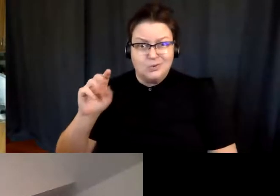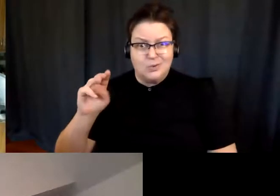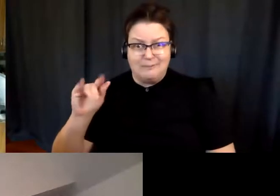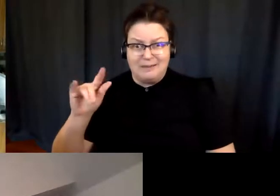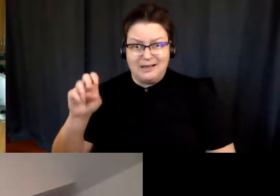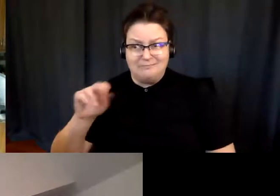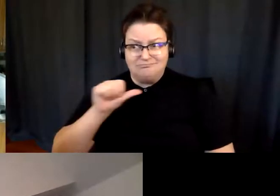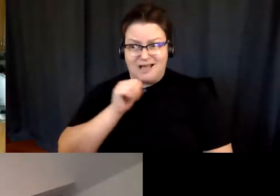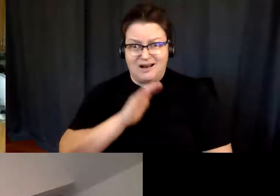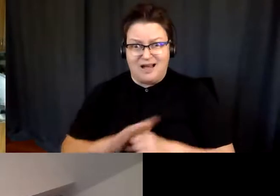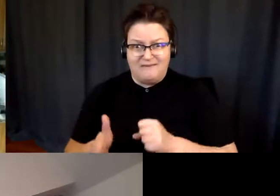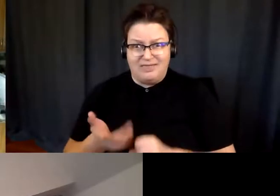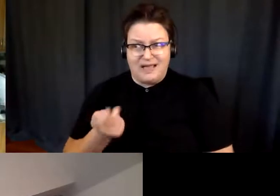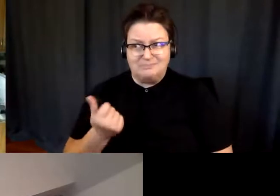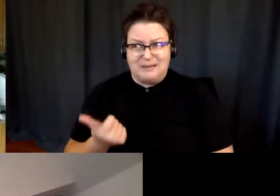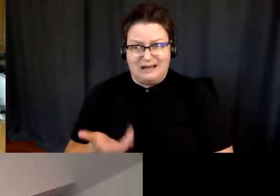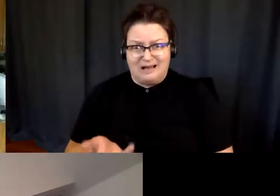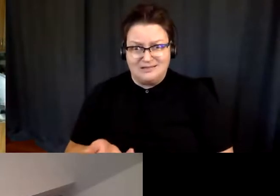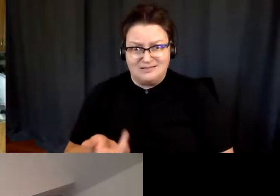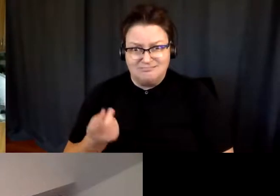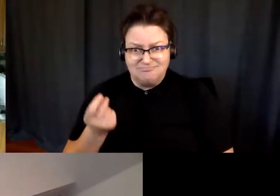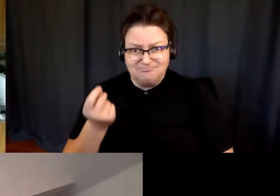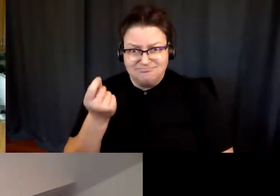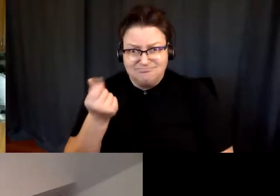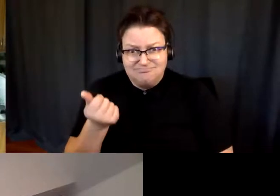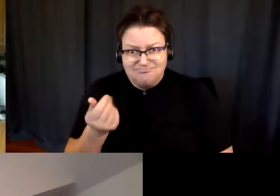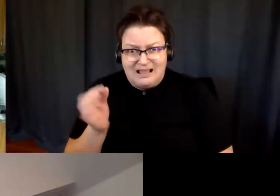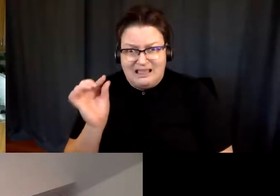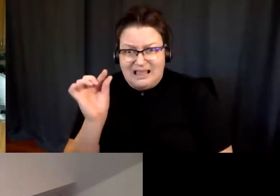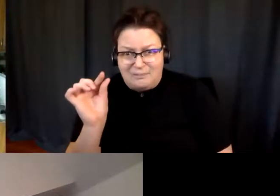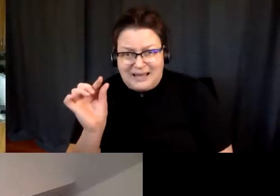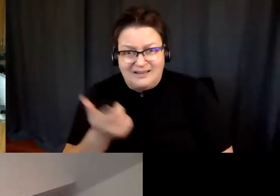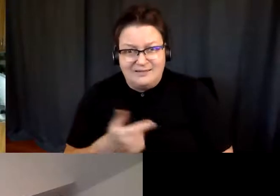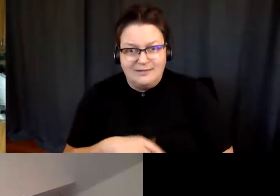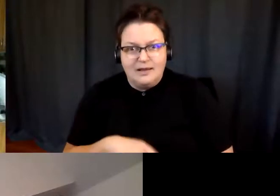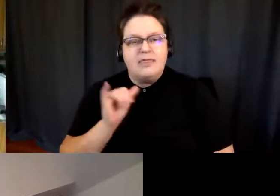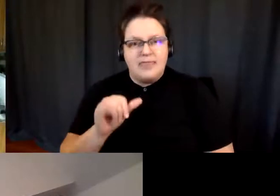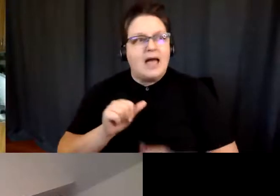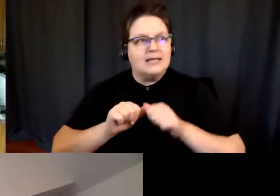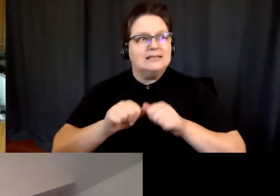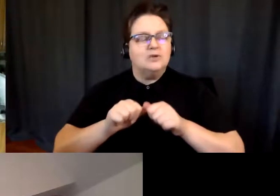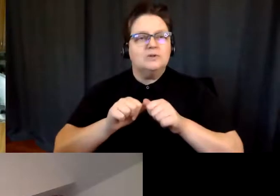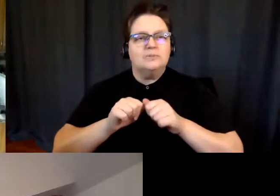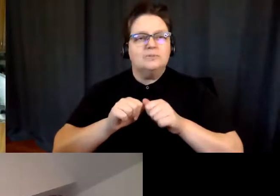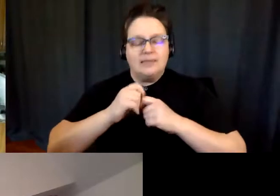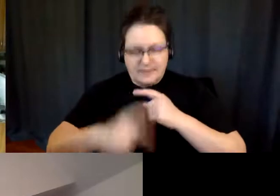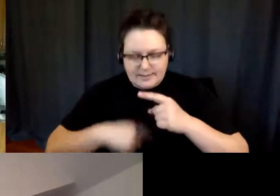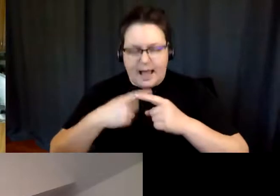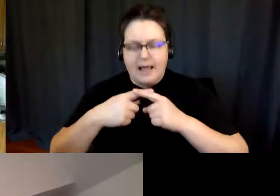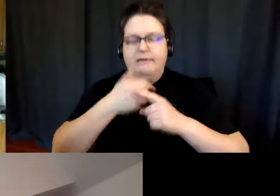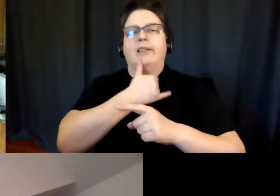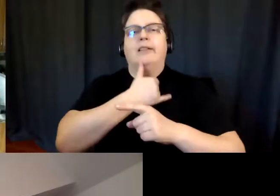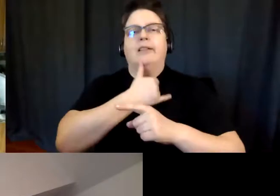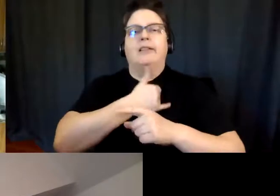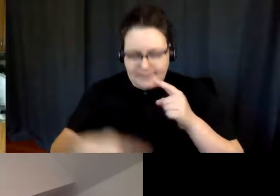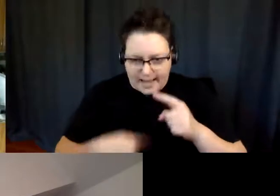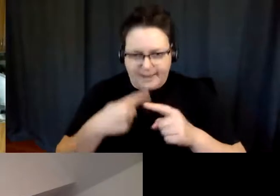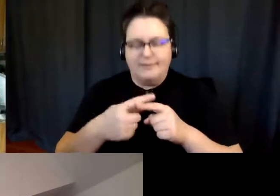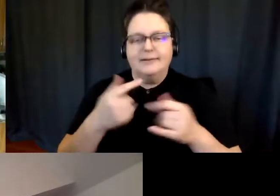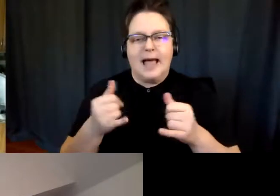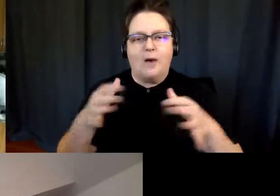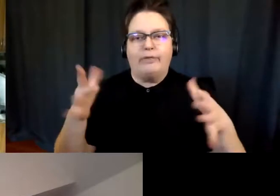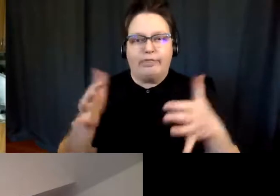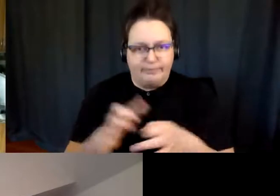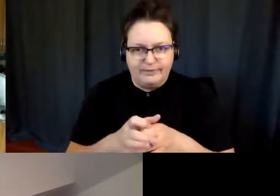peanuts. And that continues to be where we are now. We're getting better. And with